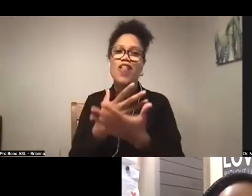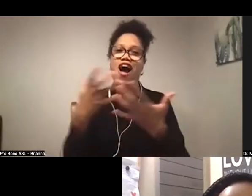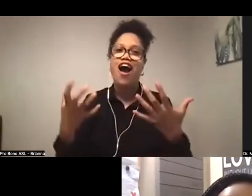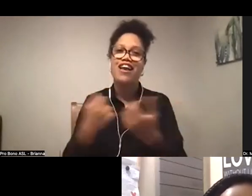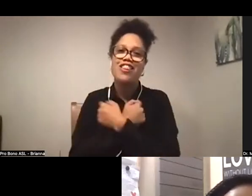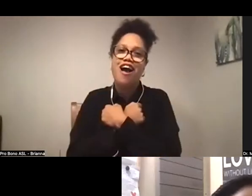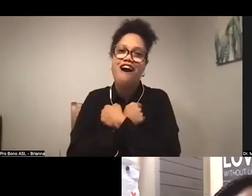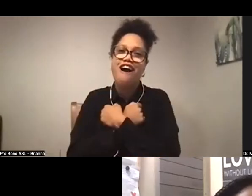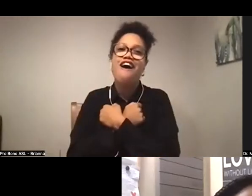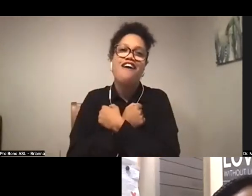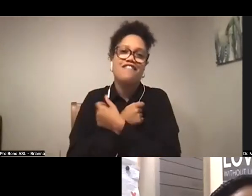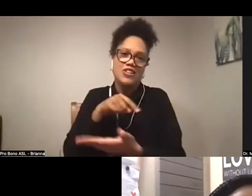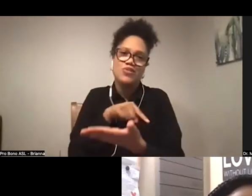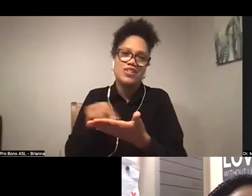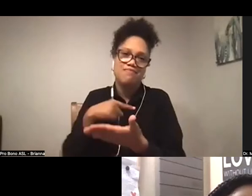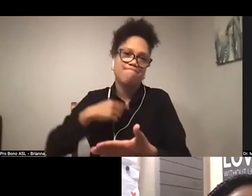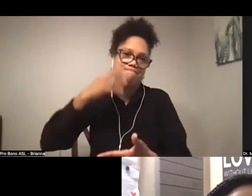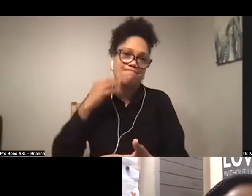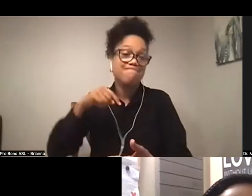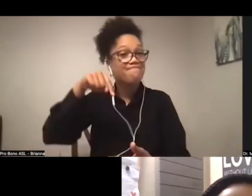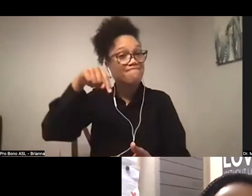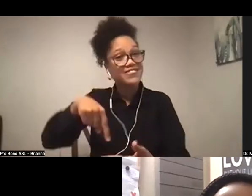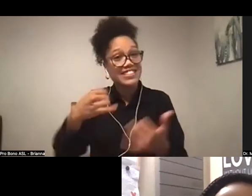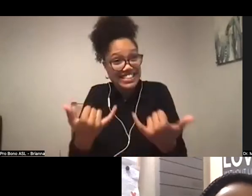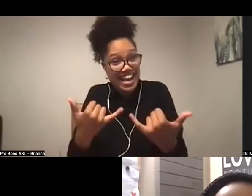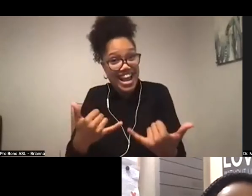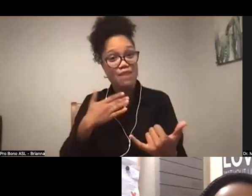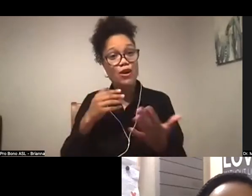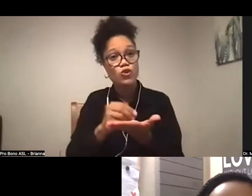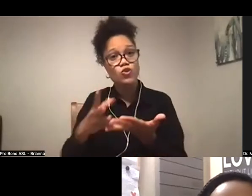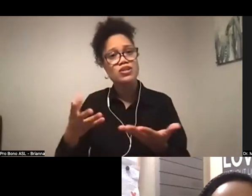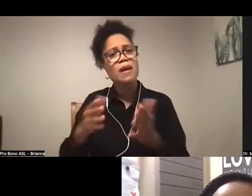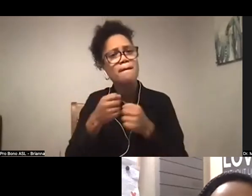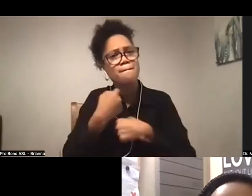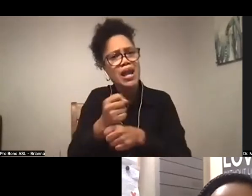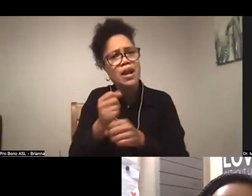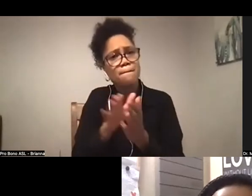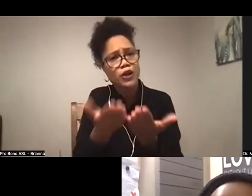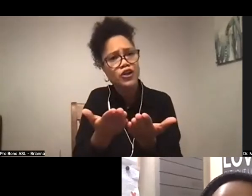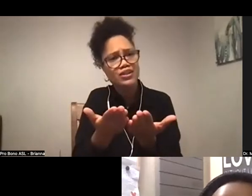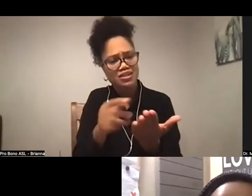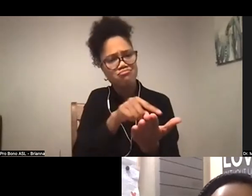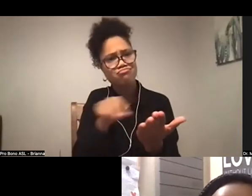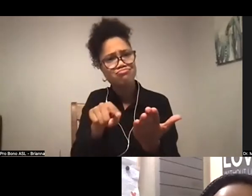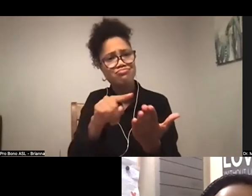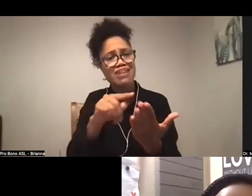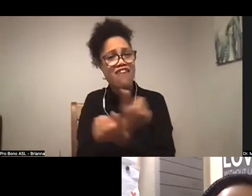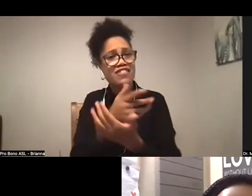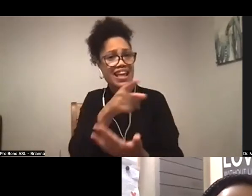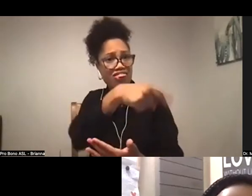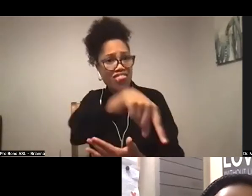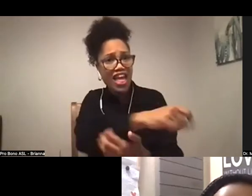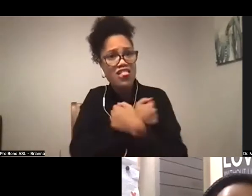and in particular today, my students made a book for me of just all the things that they love about me,